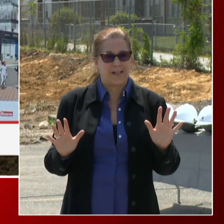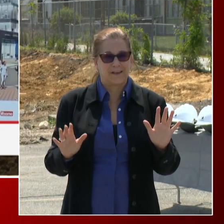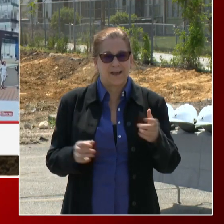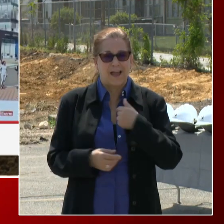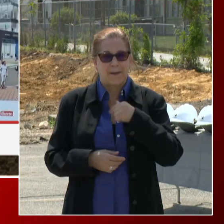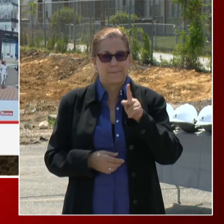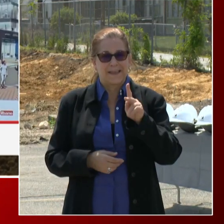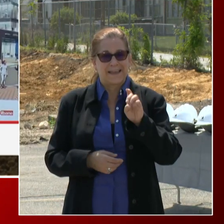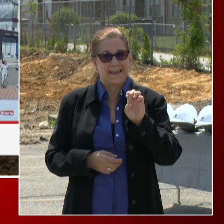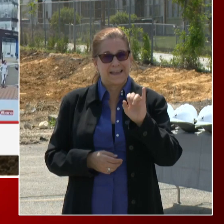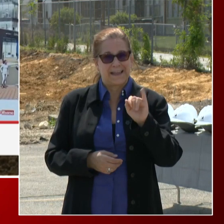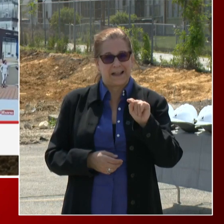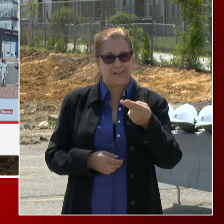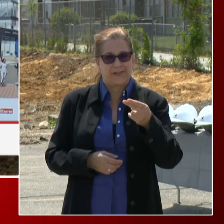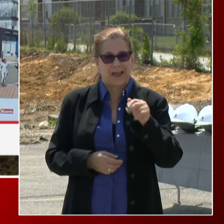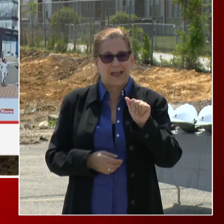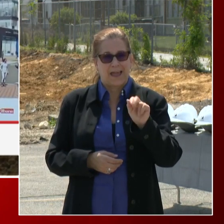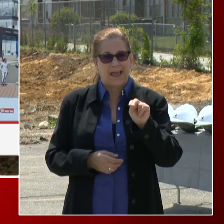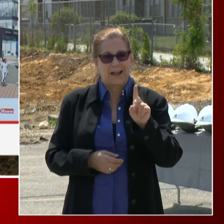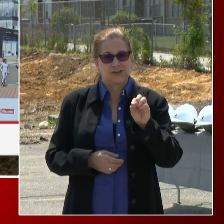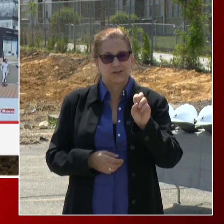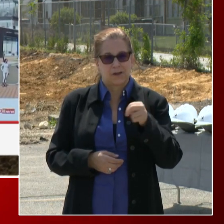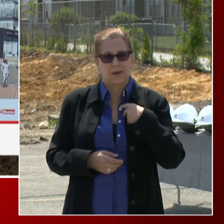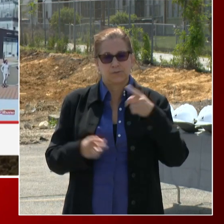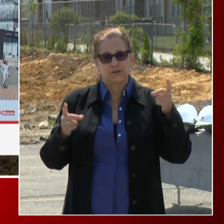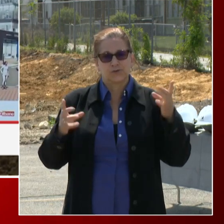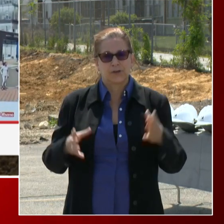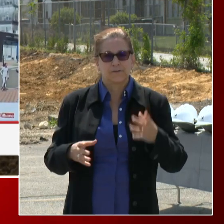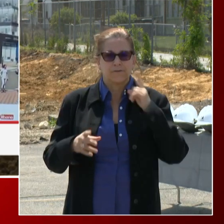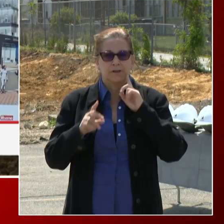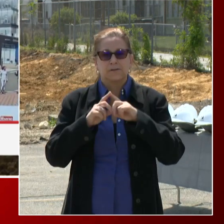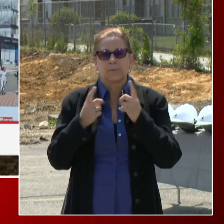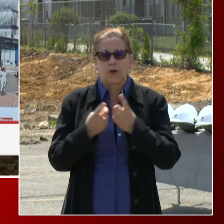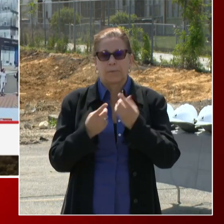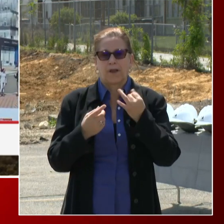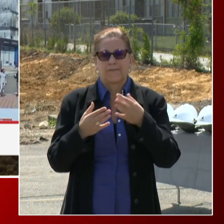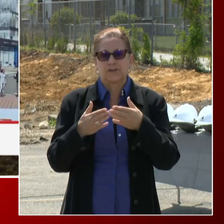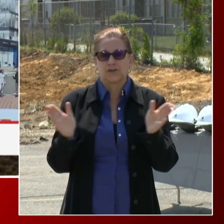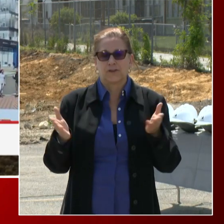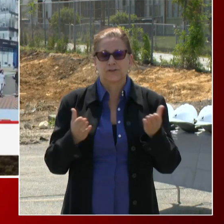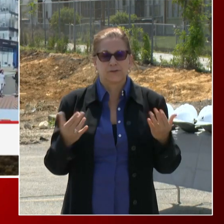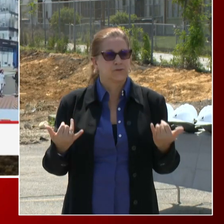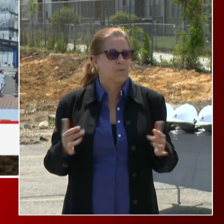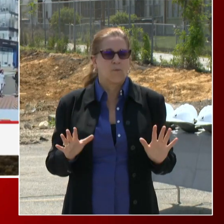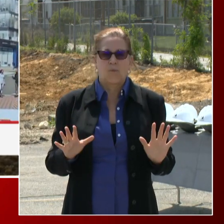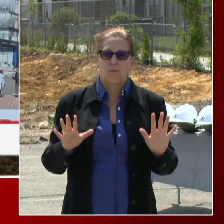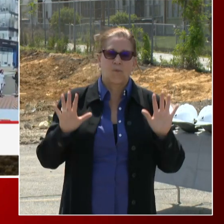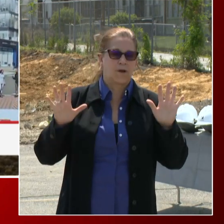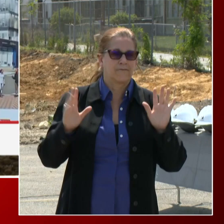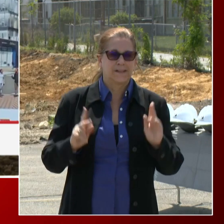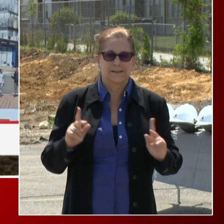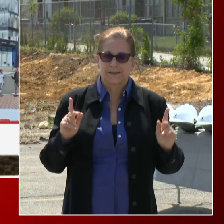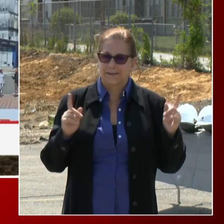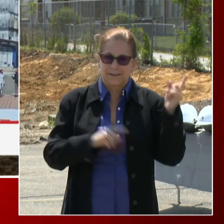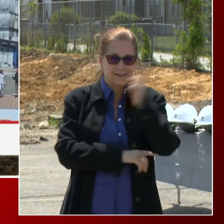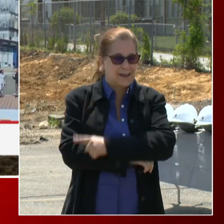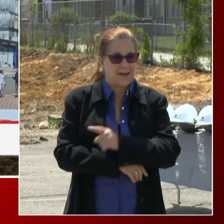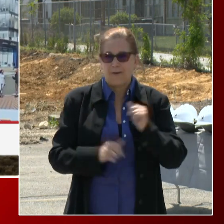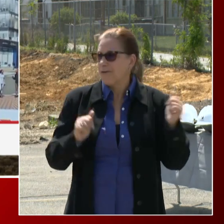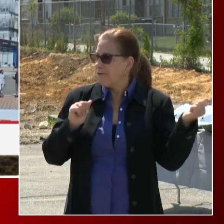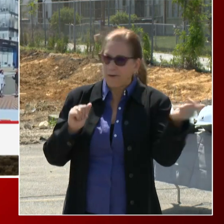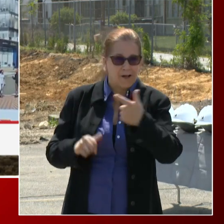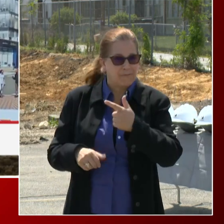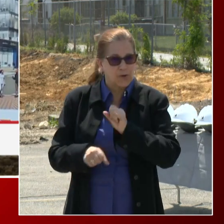Director of the Department of General Services, and on this fine day, there are many people to thank who have worked hard to get us to